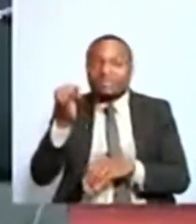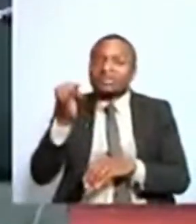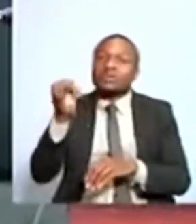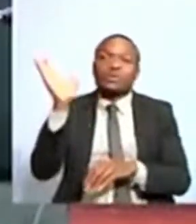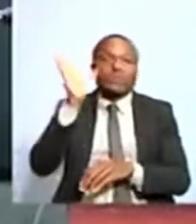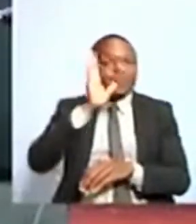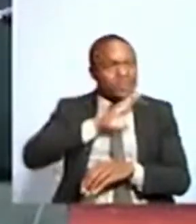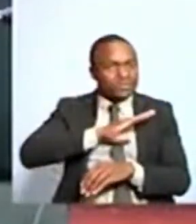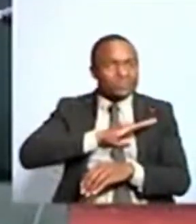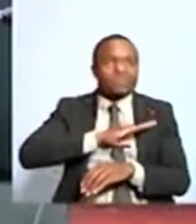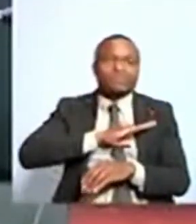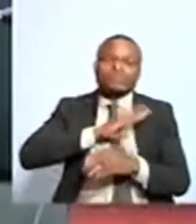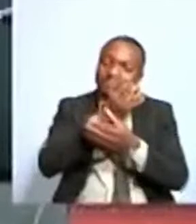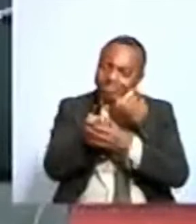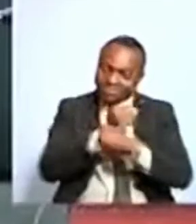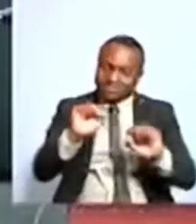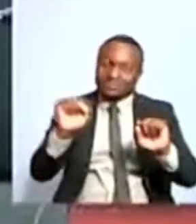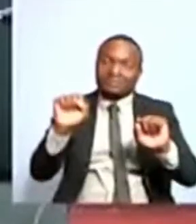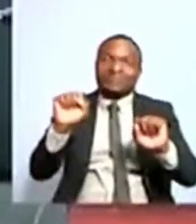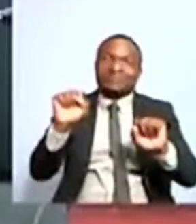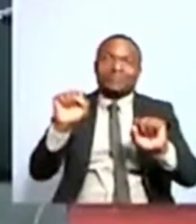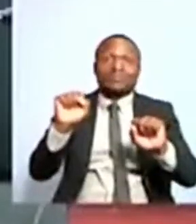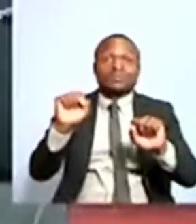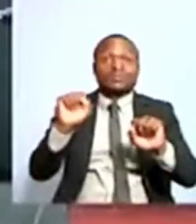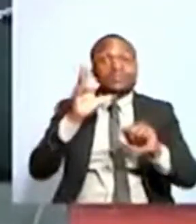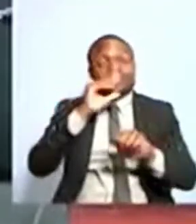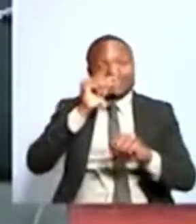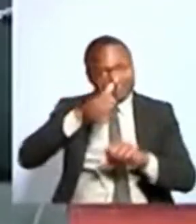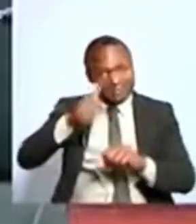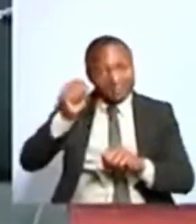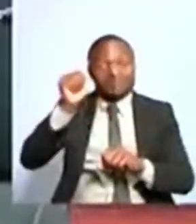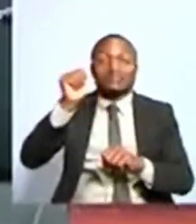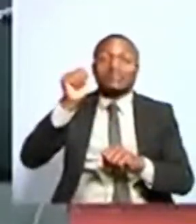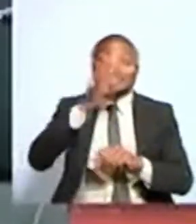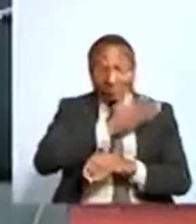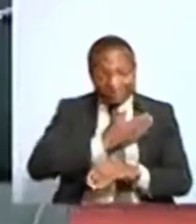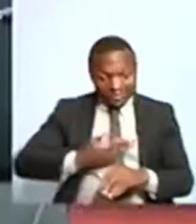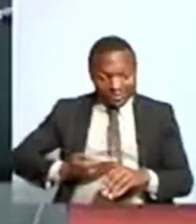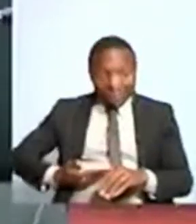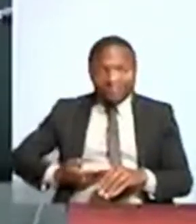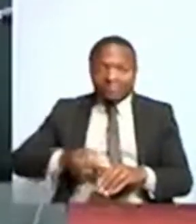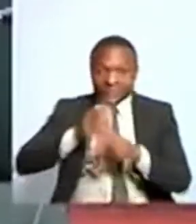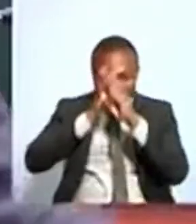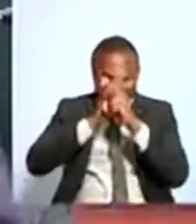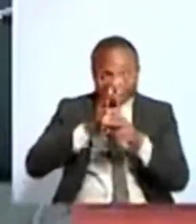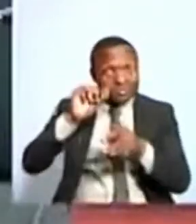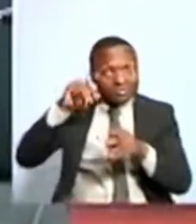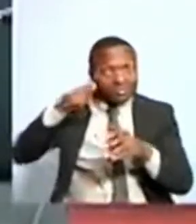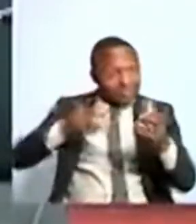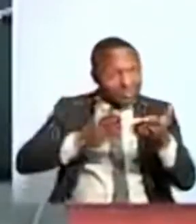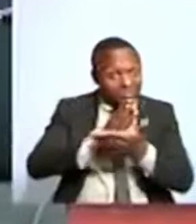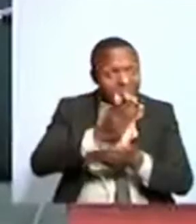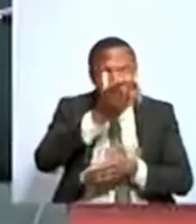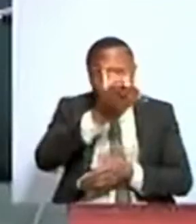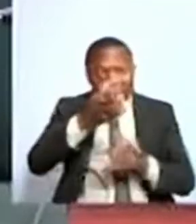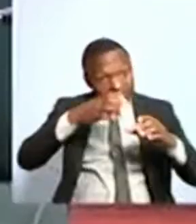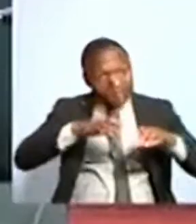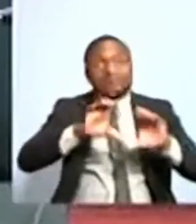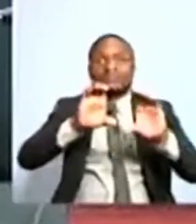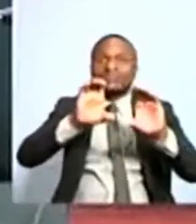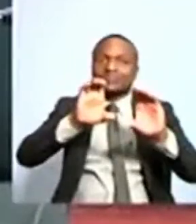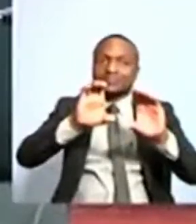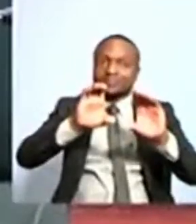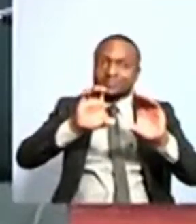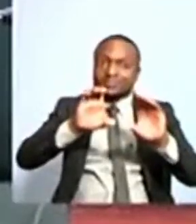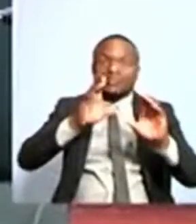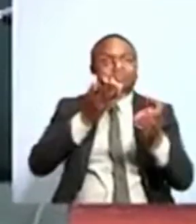already been addressed. And I'm speaking for emphasis, Mr. Speaker. Is the honorable member in order, therefore, to continue